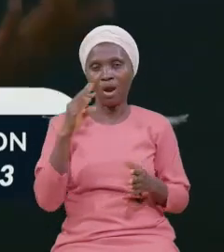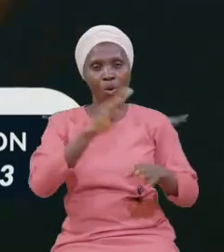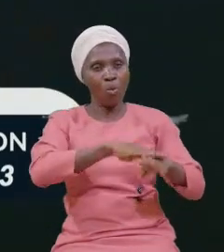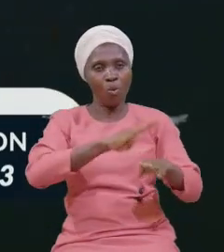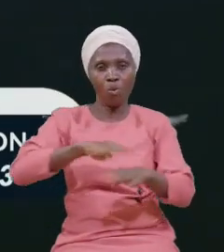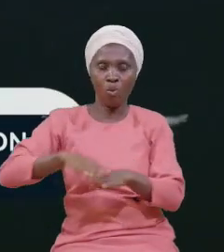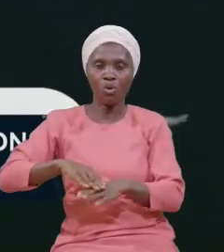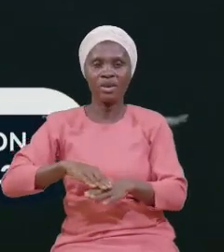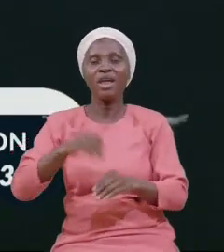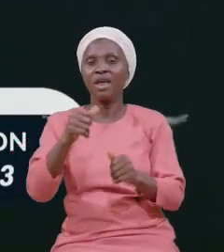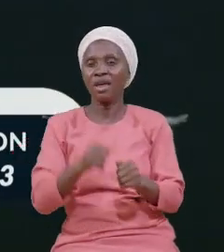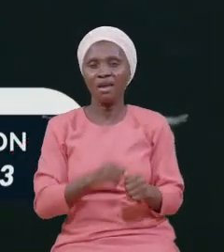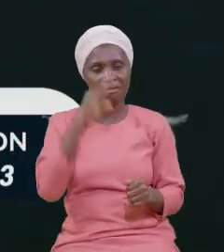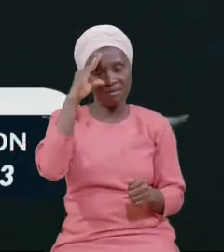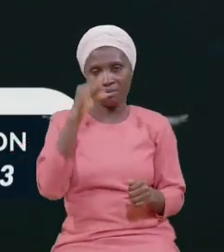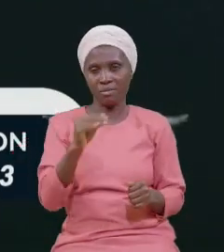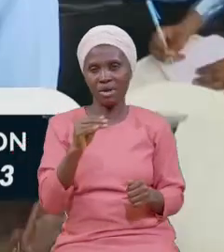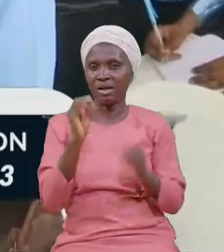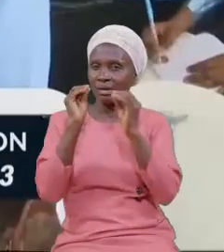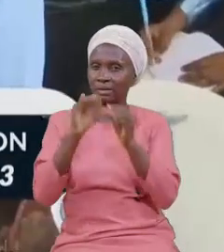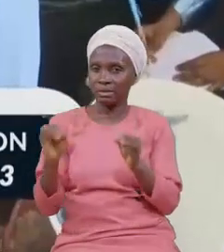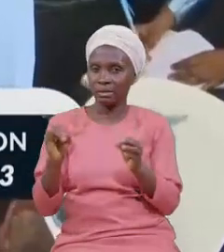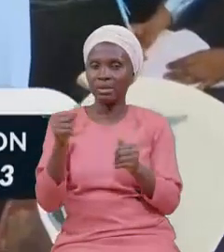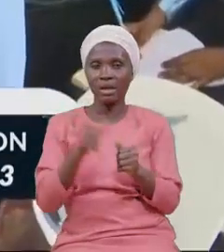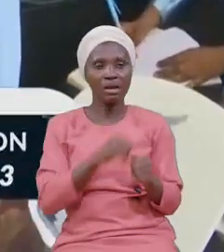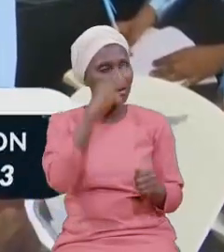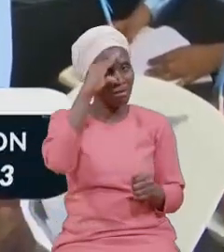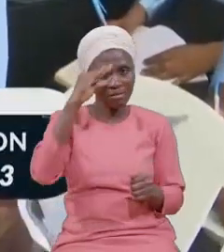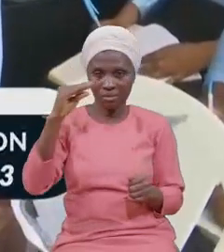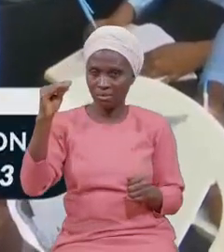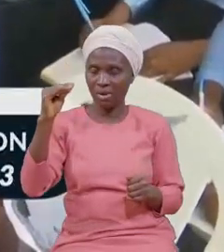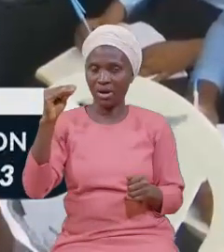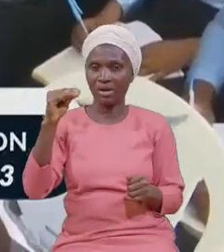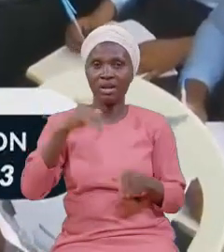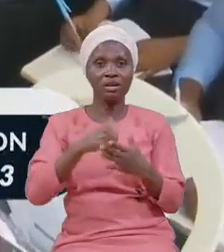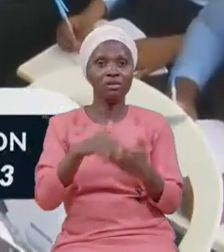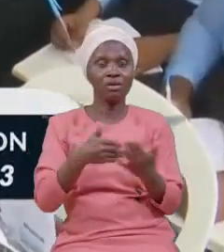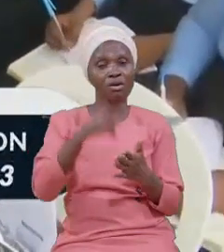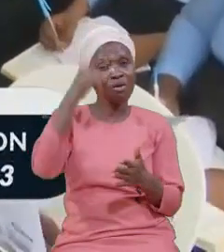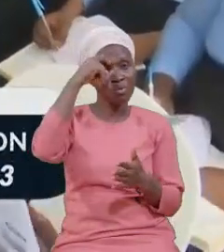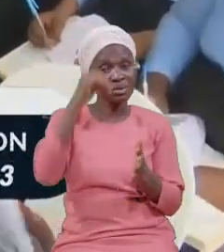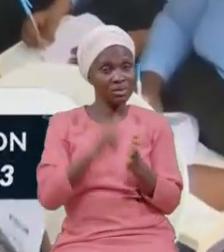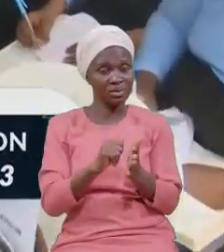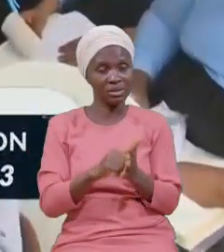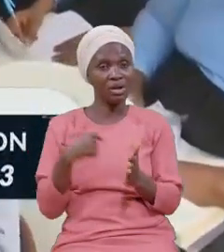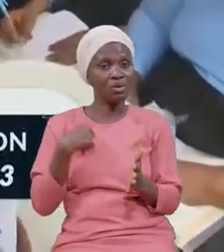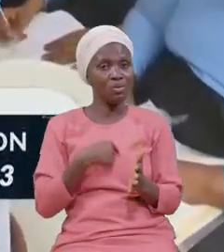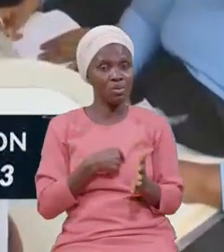and teaching every man in all wisdom, that we may